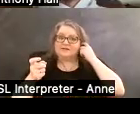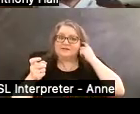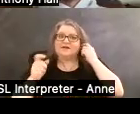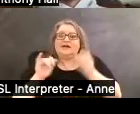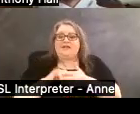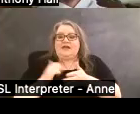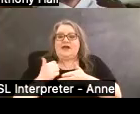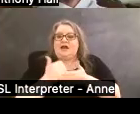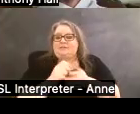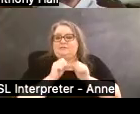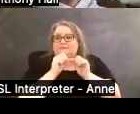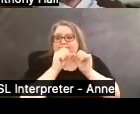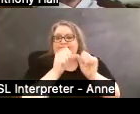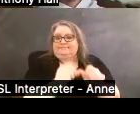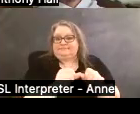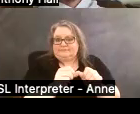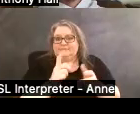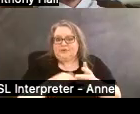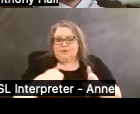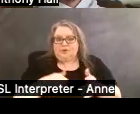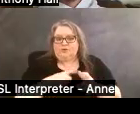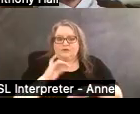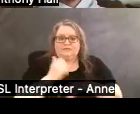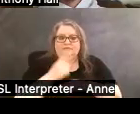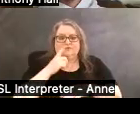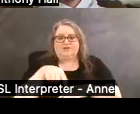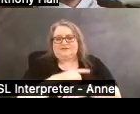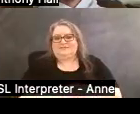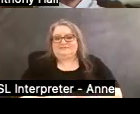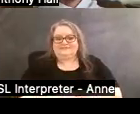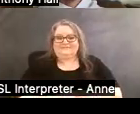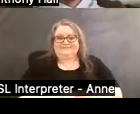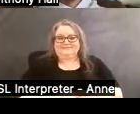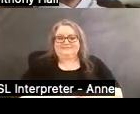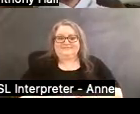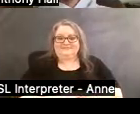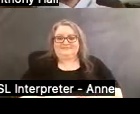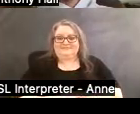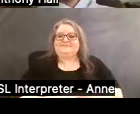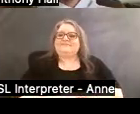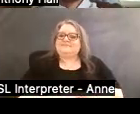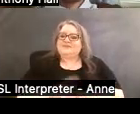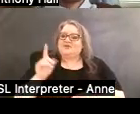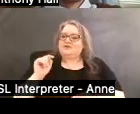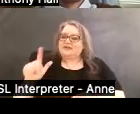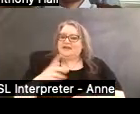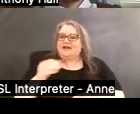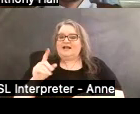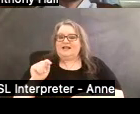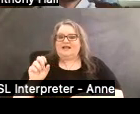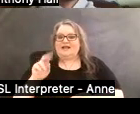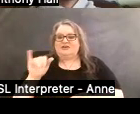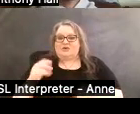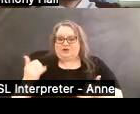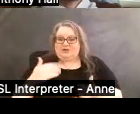sustain what we've done for them. So So TL and Tony, this question is for the both of